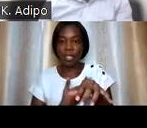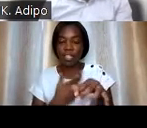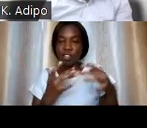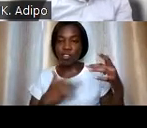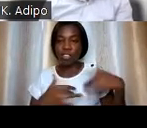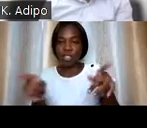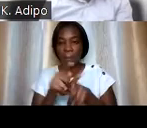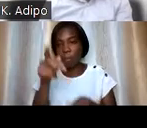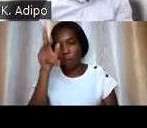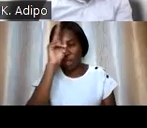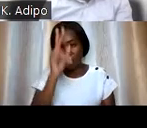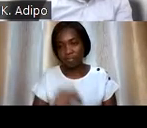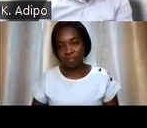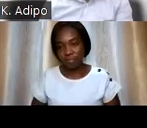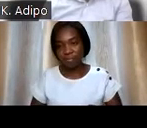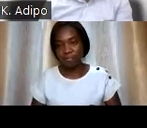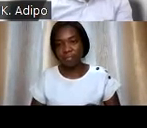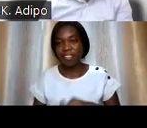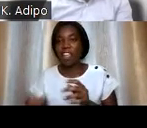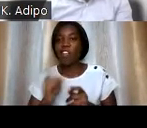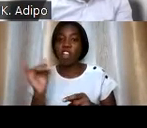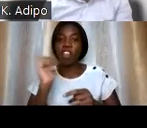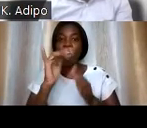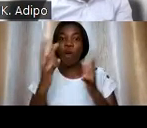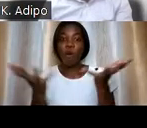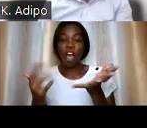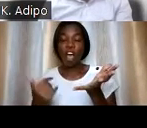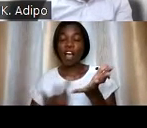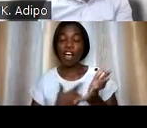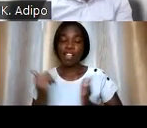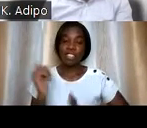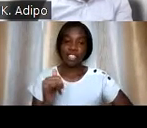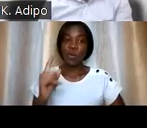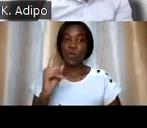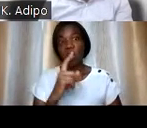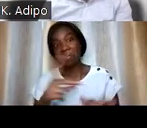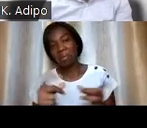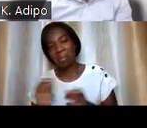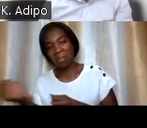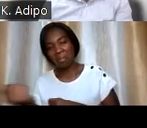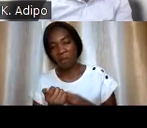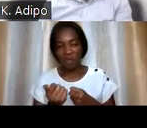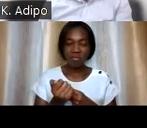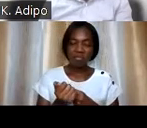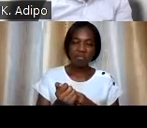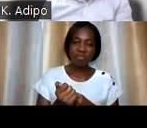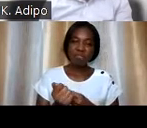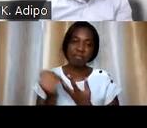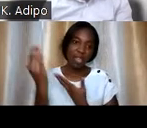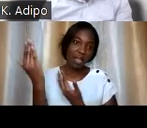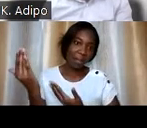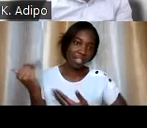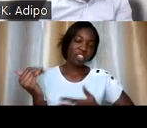police. So that's where we are. One side being pulled this way by expectations of the